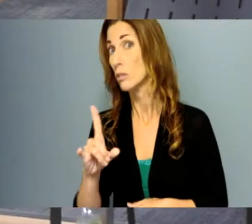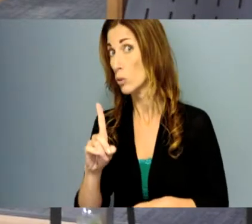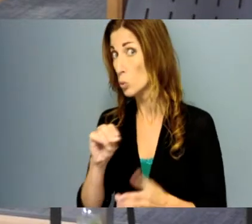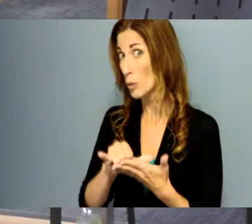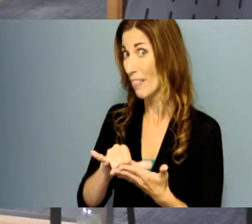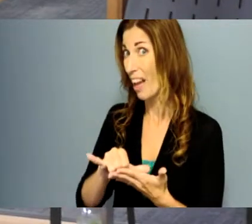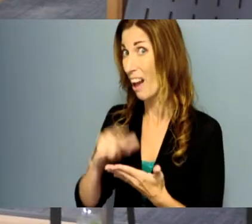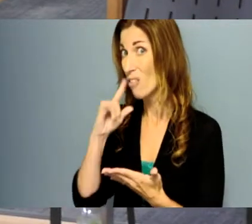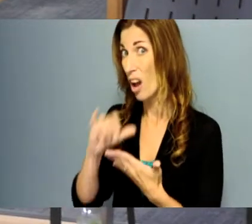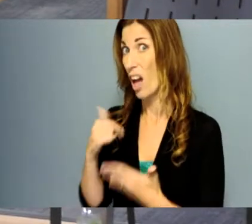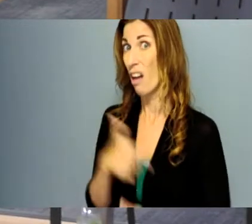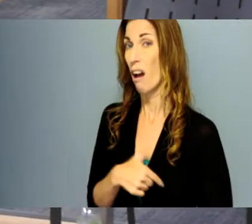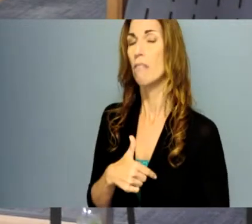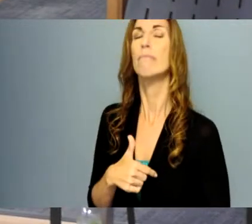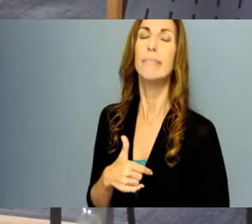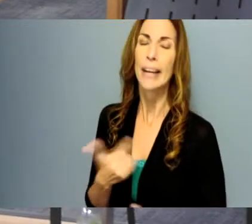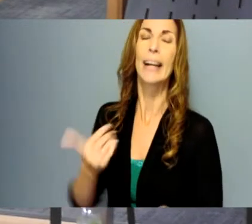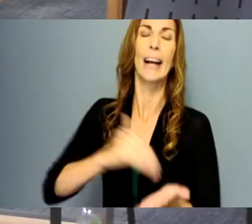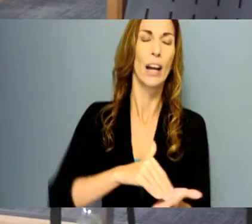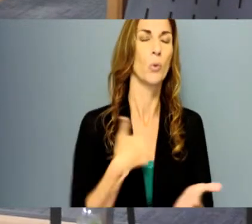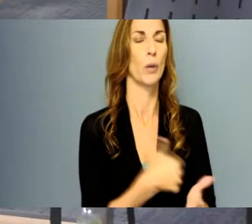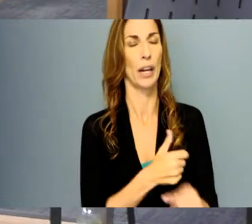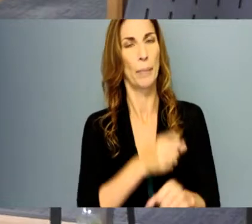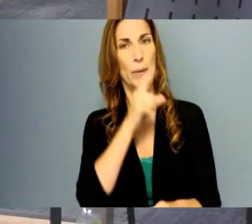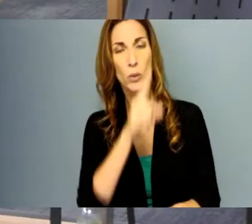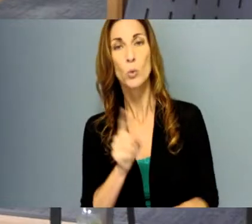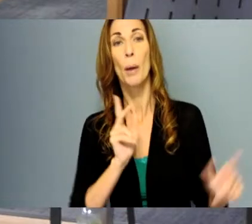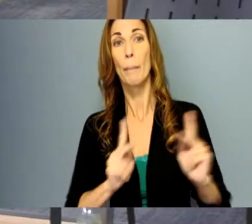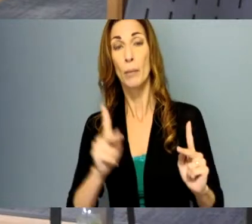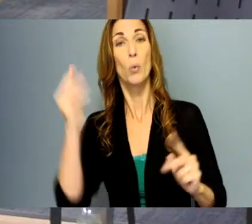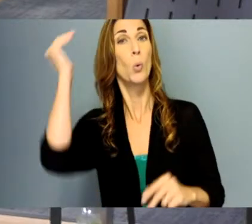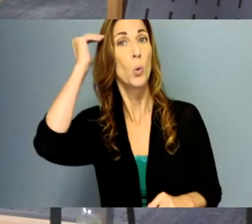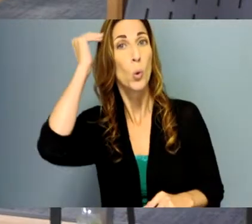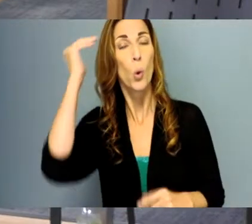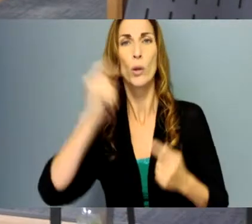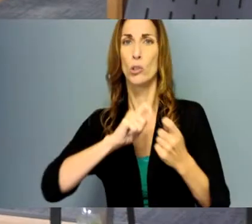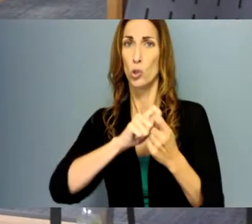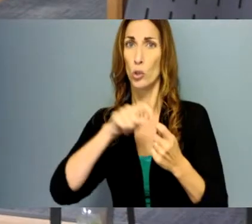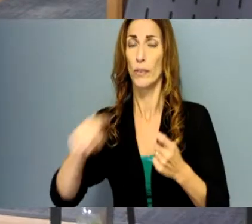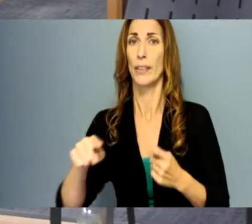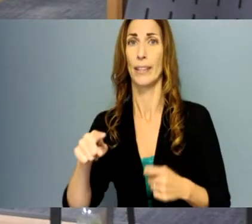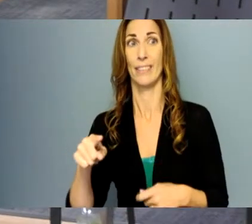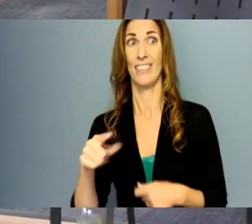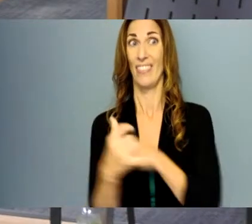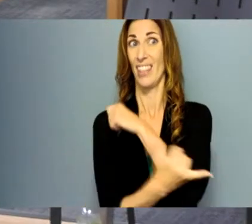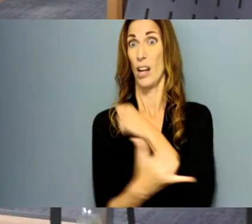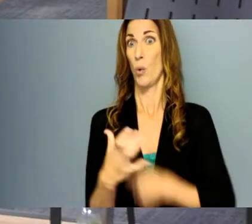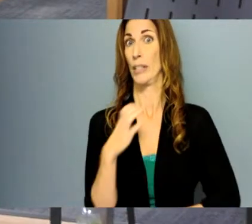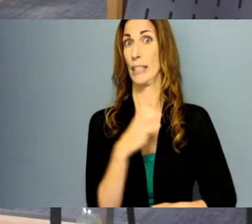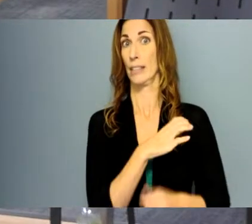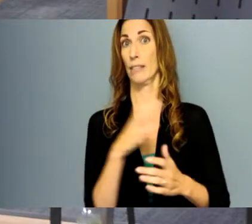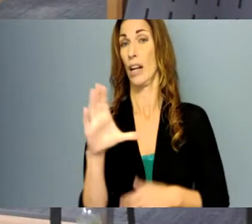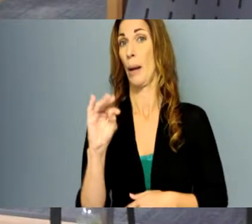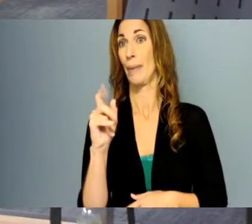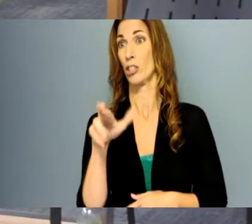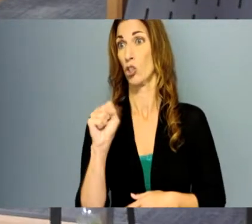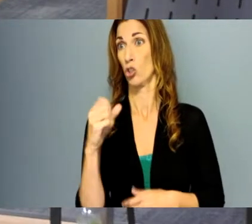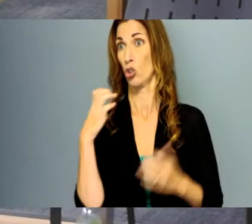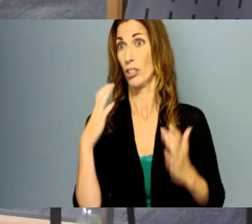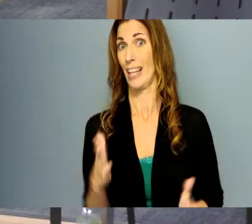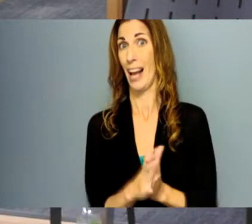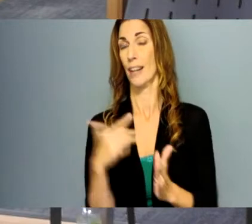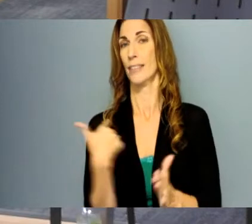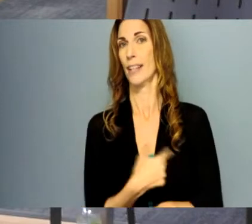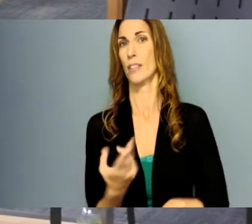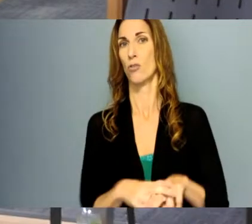again, I'm going to offer and ensure that residents know that certainly the county commissioners have asked us to increase access